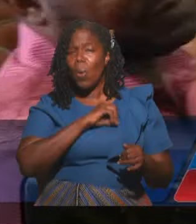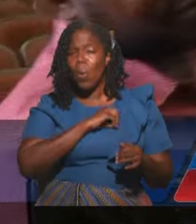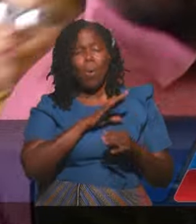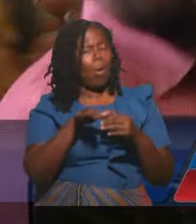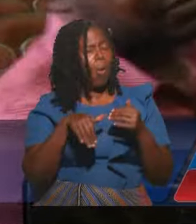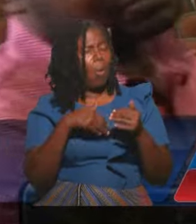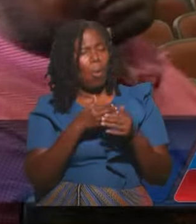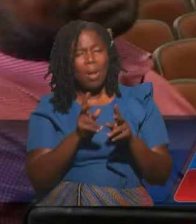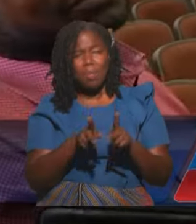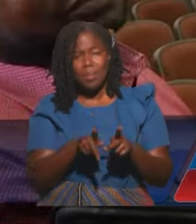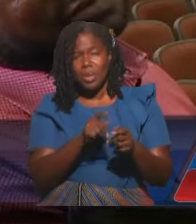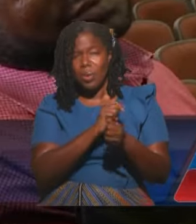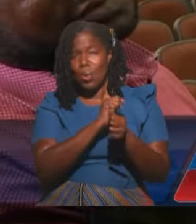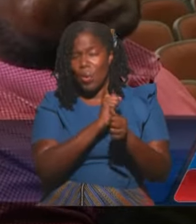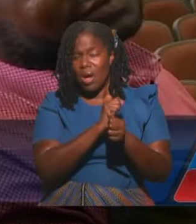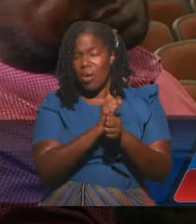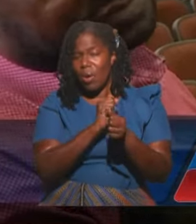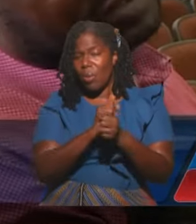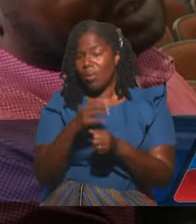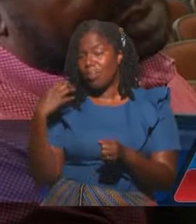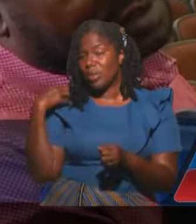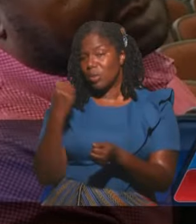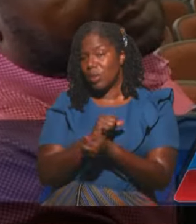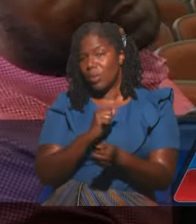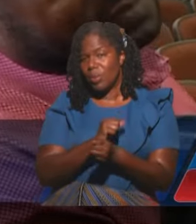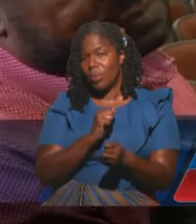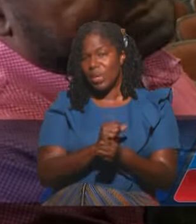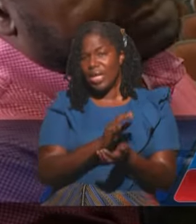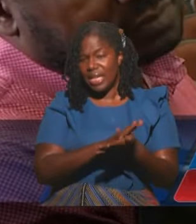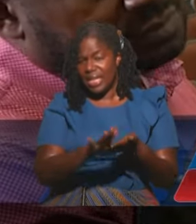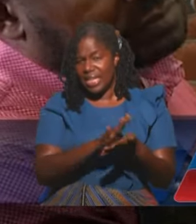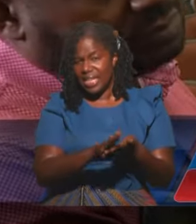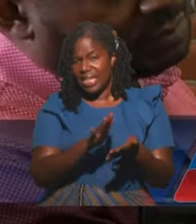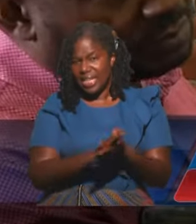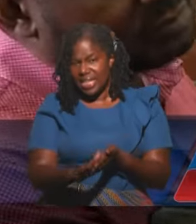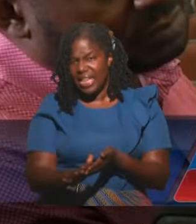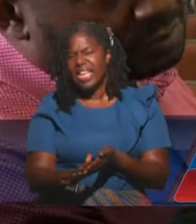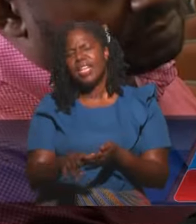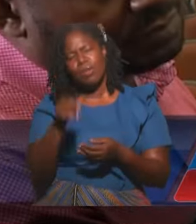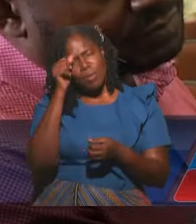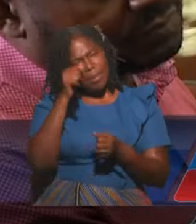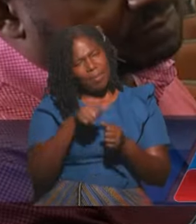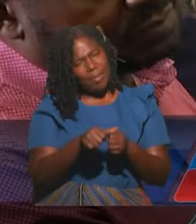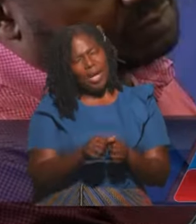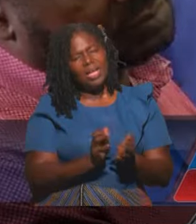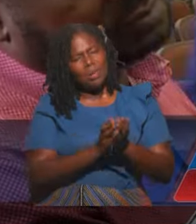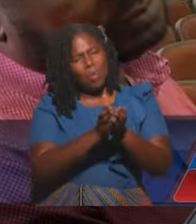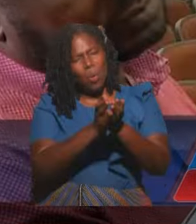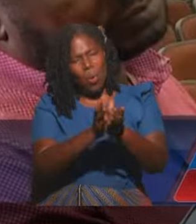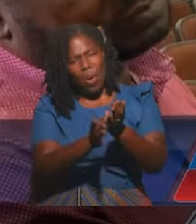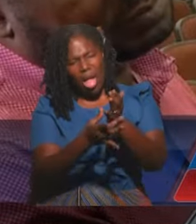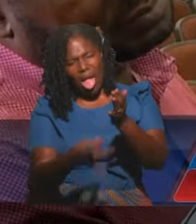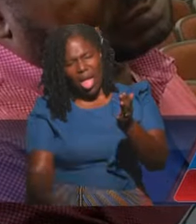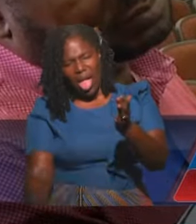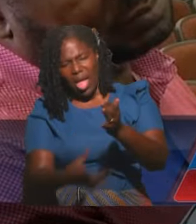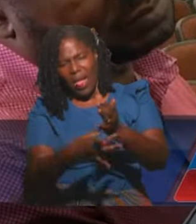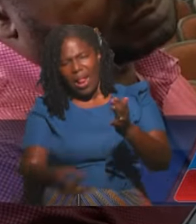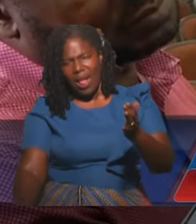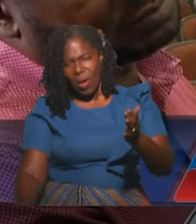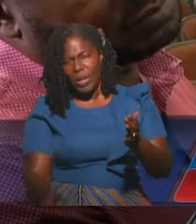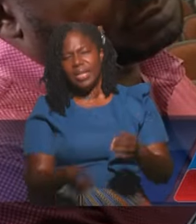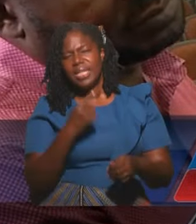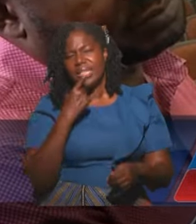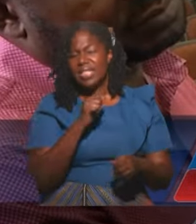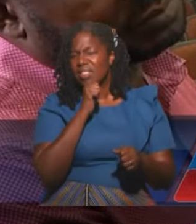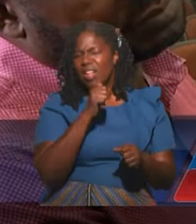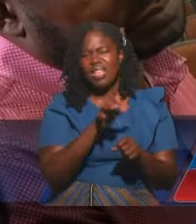contractors in the cleanup effort. We have not done the relief for the fisher folk as yet. And certainly we will make that